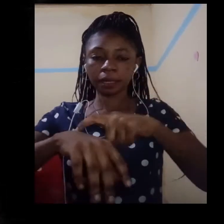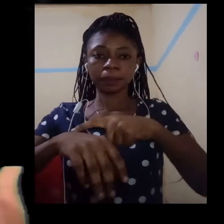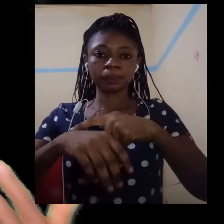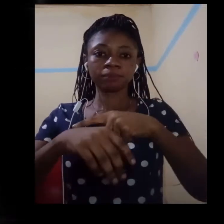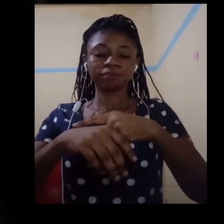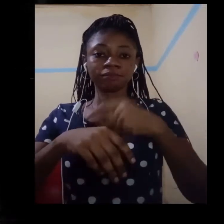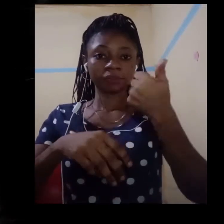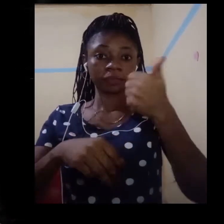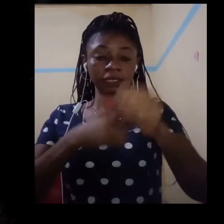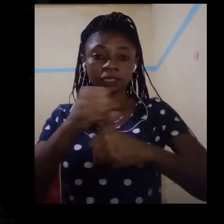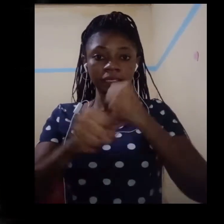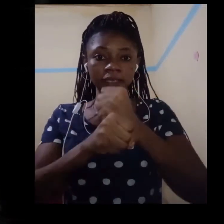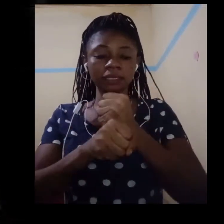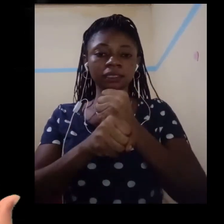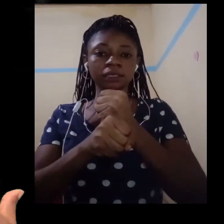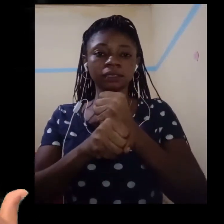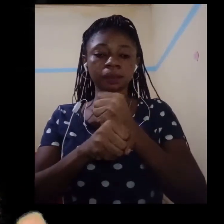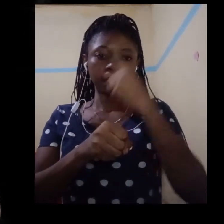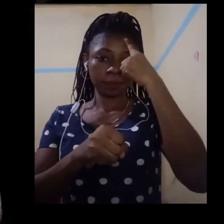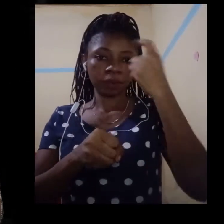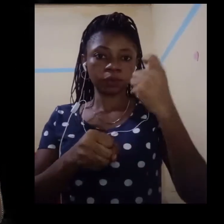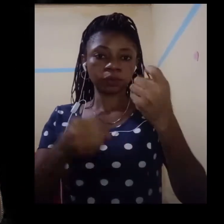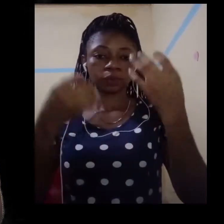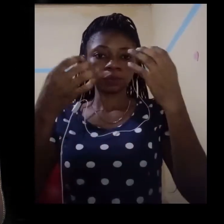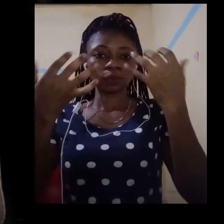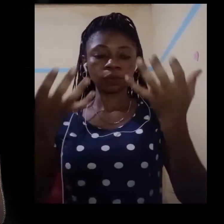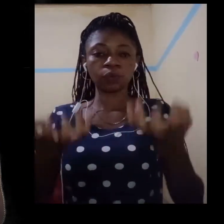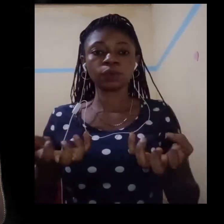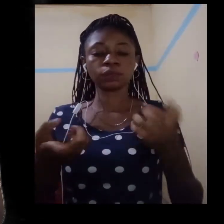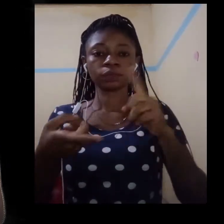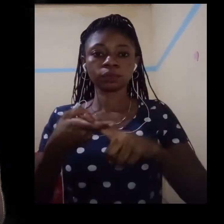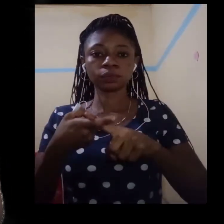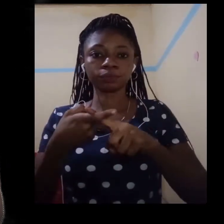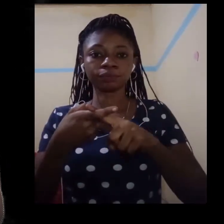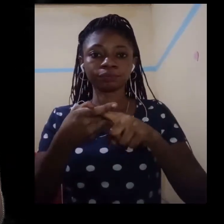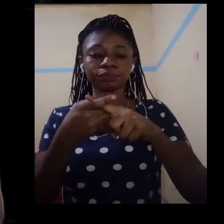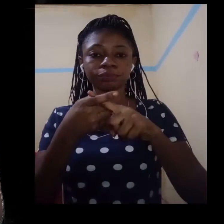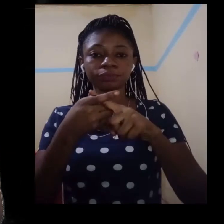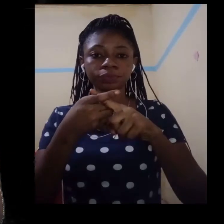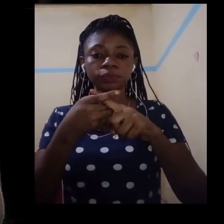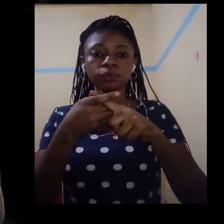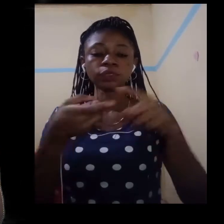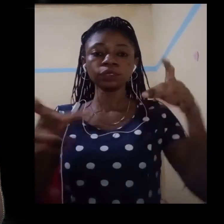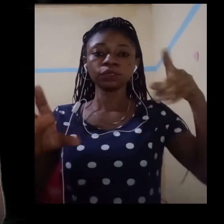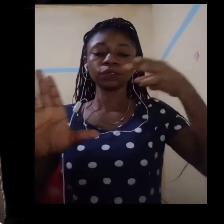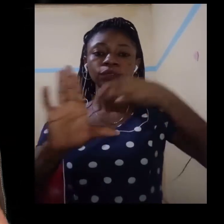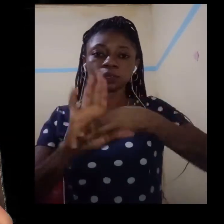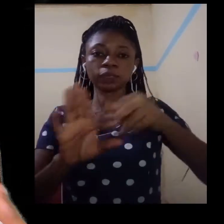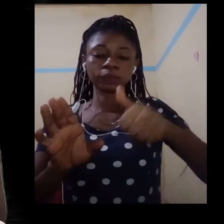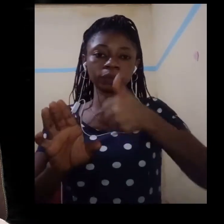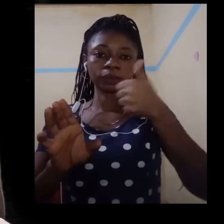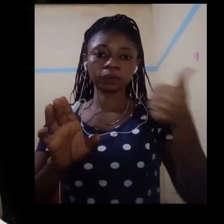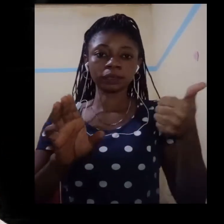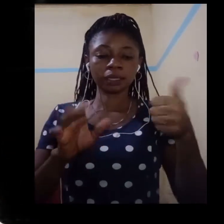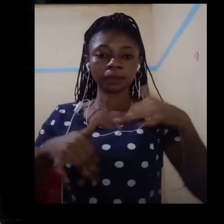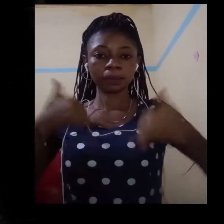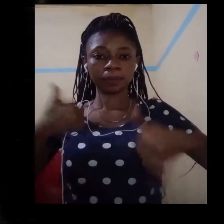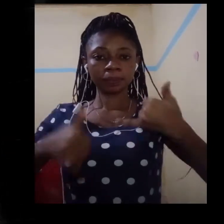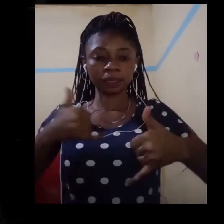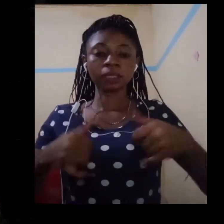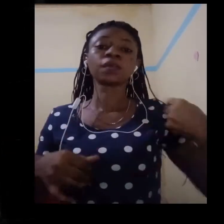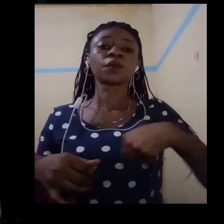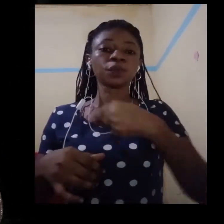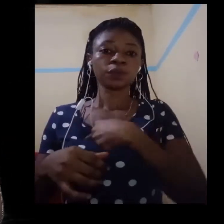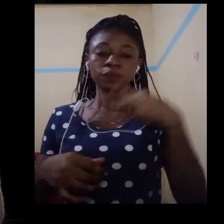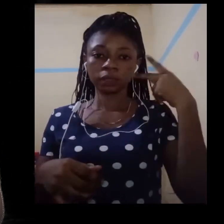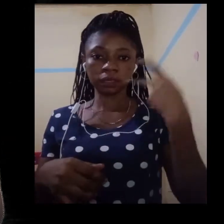when she went to climb with her mates. And we saw how Aisha narrated her story,